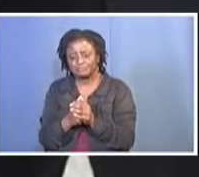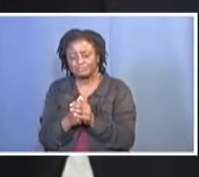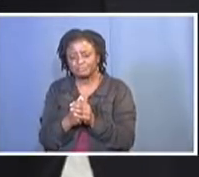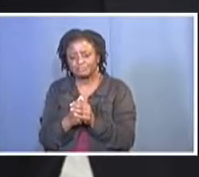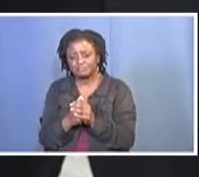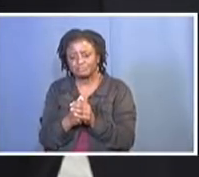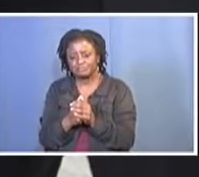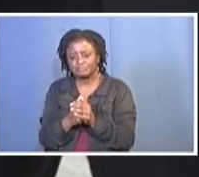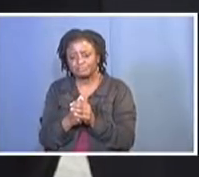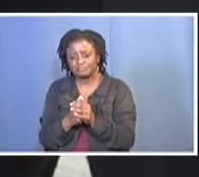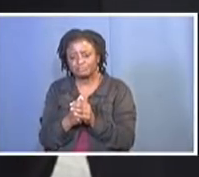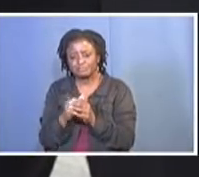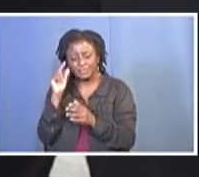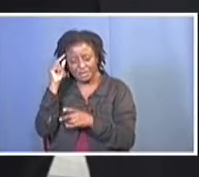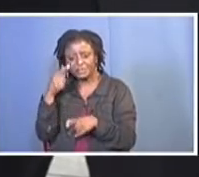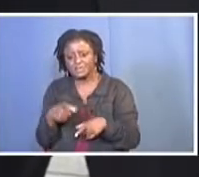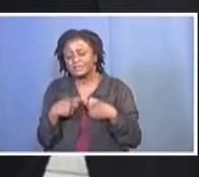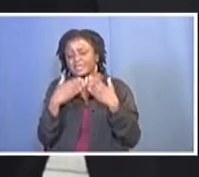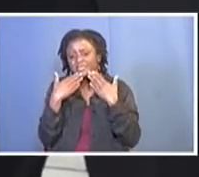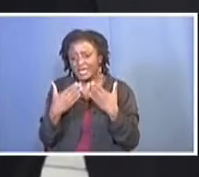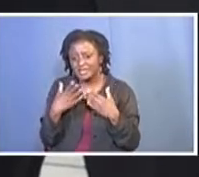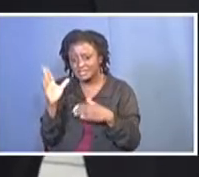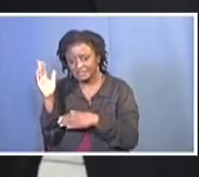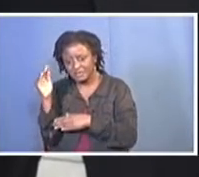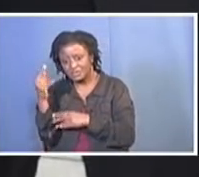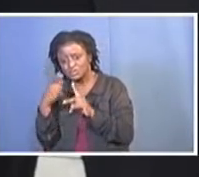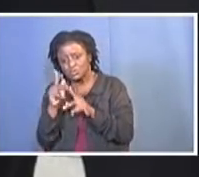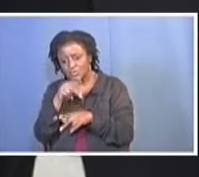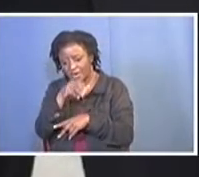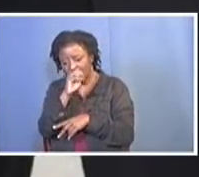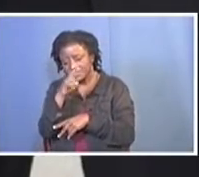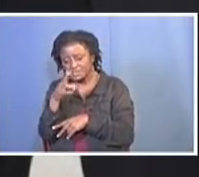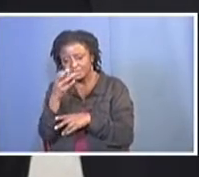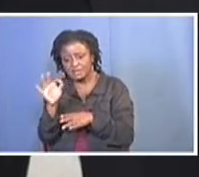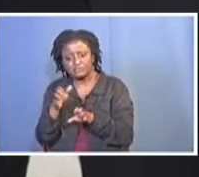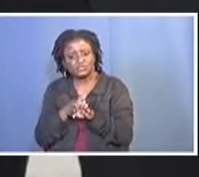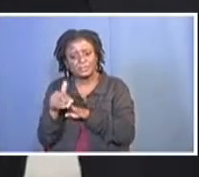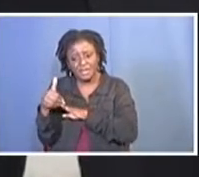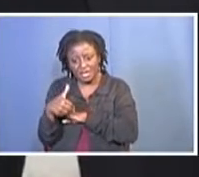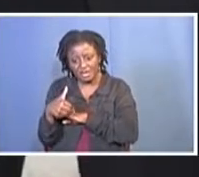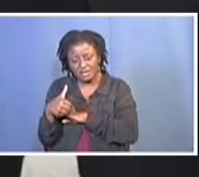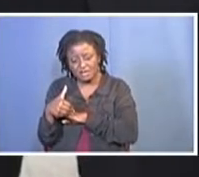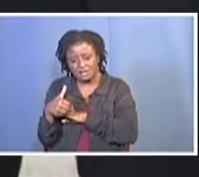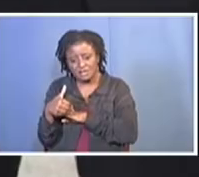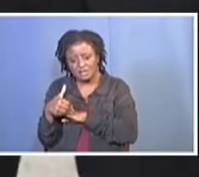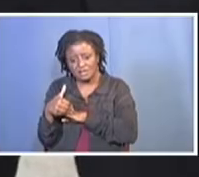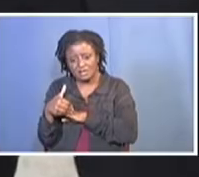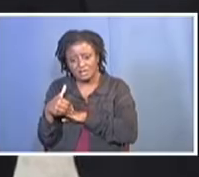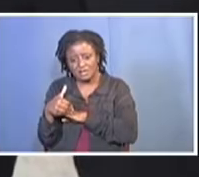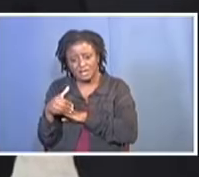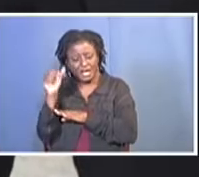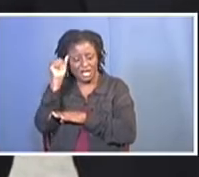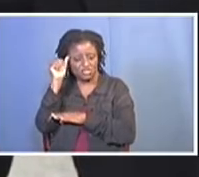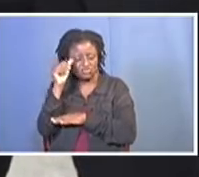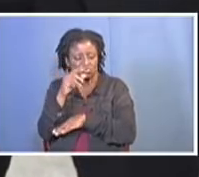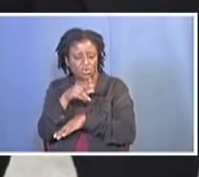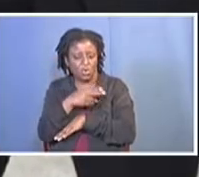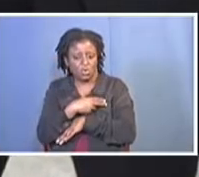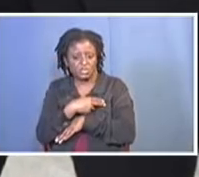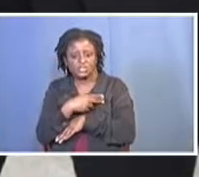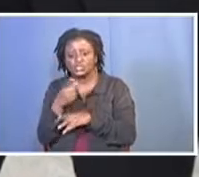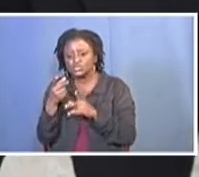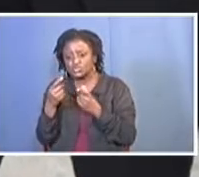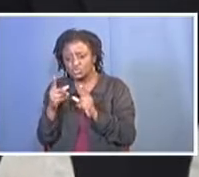Well, the government extending thanks and farewell to Prime Minister of Jamaica, His Excellency Most Honorable Andrew Holness, during his visit here last